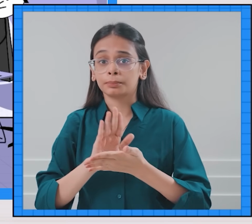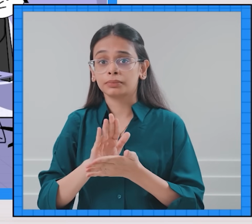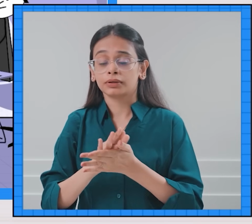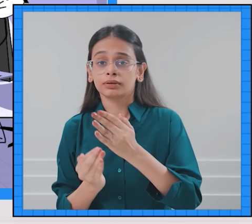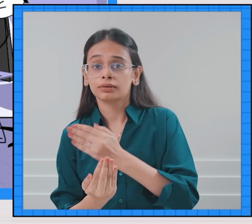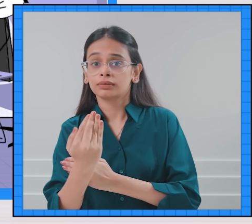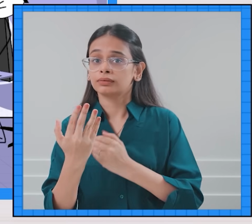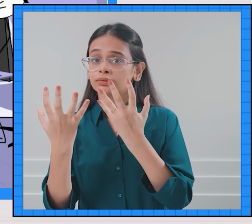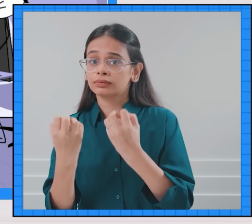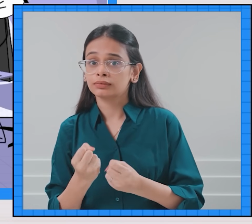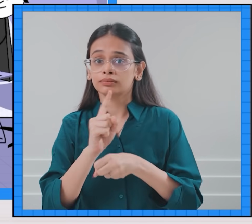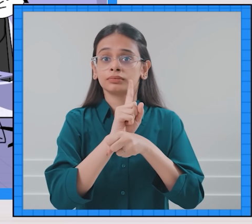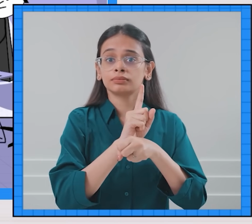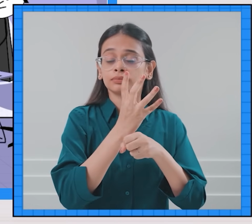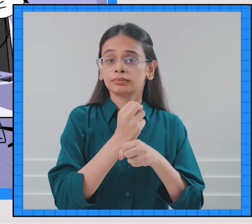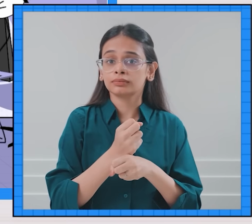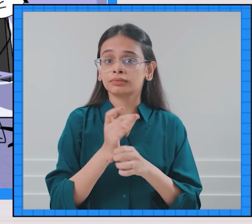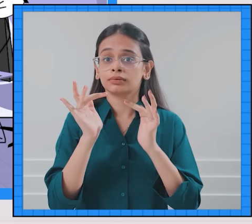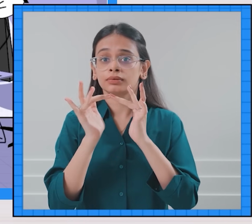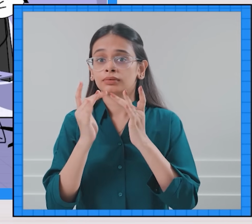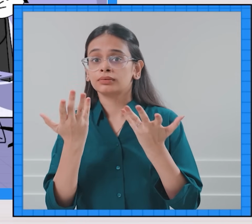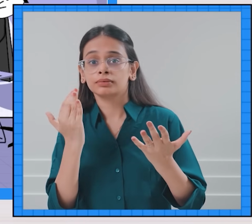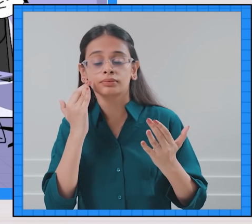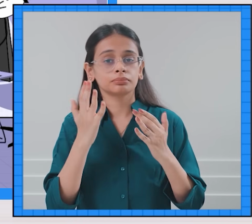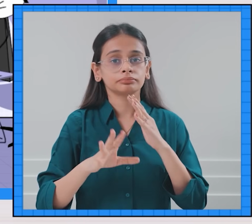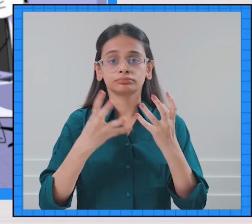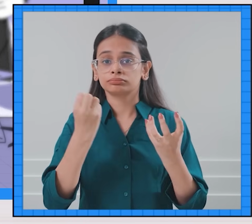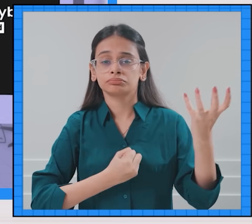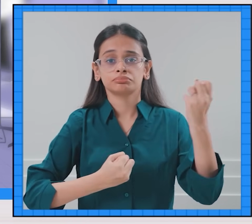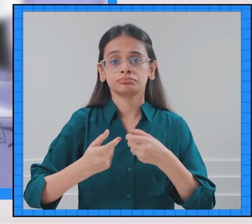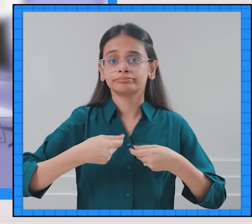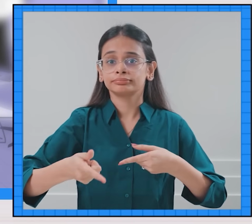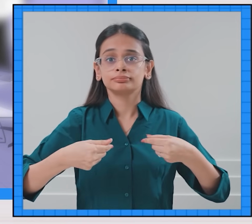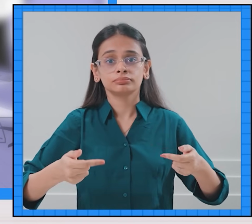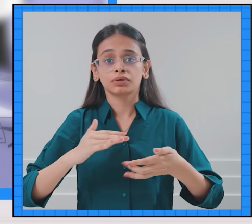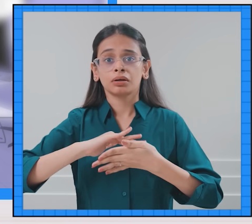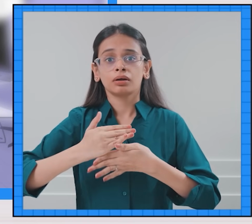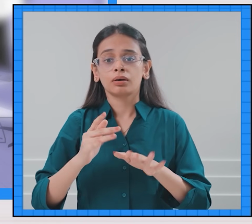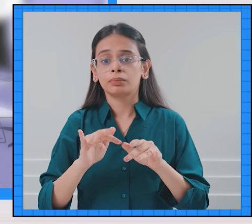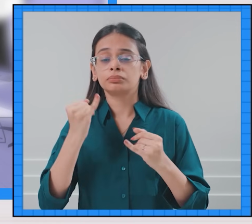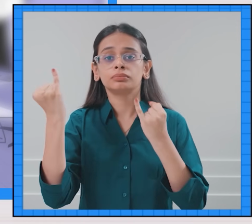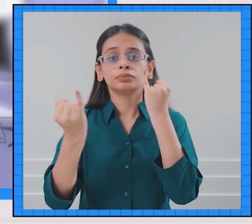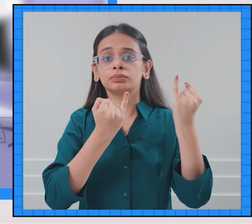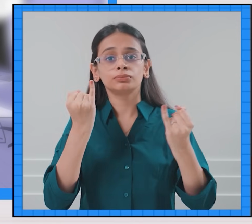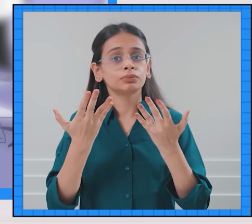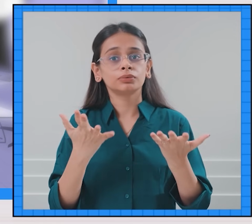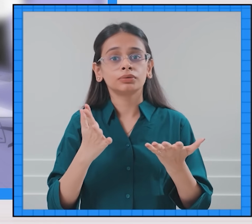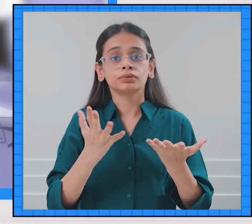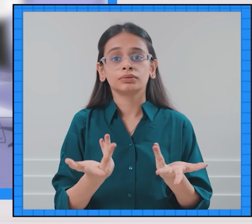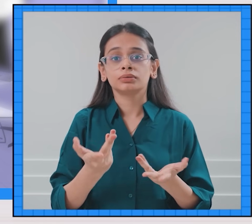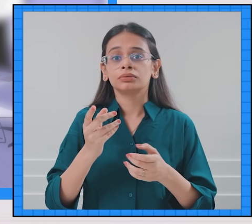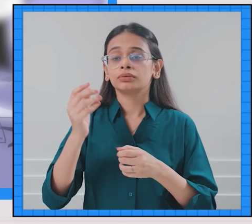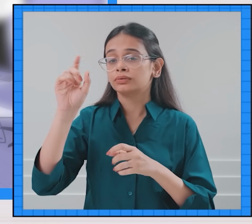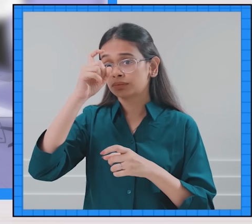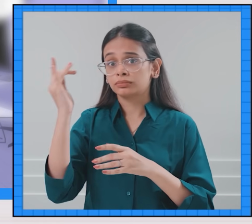a printer, a better router, and a better broadband connection. If you remember, laptops were not easily available in 2020 because